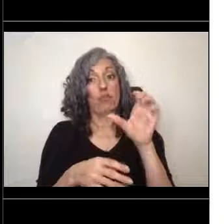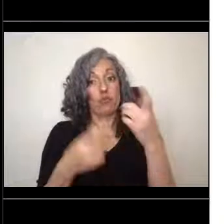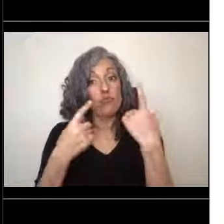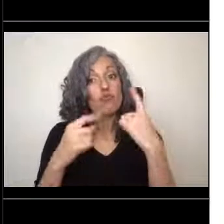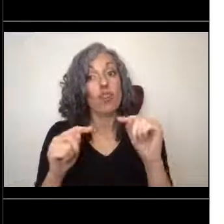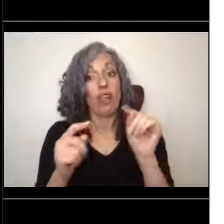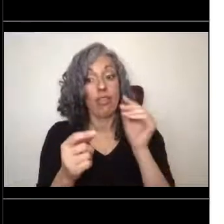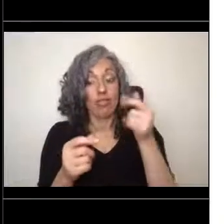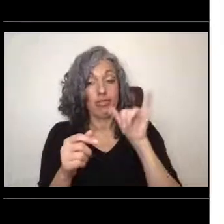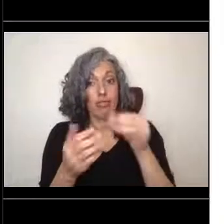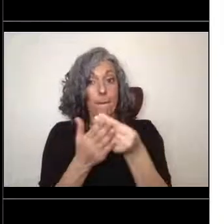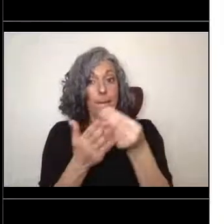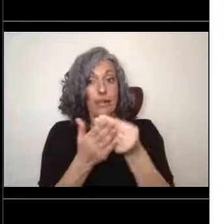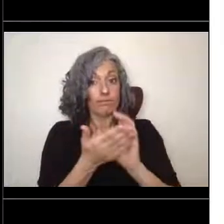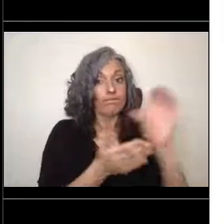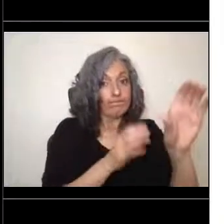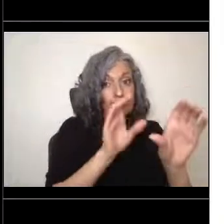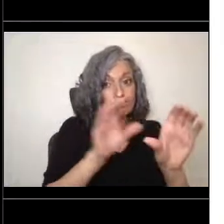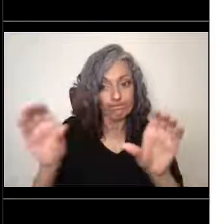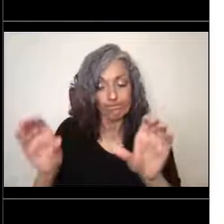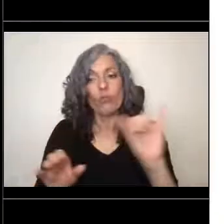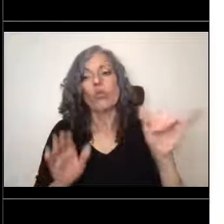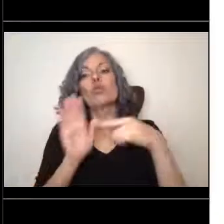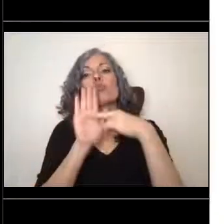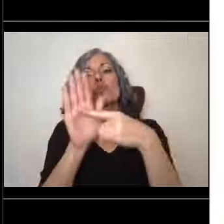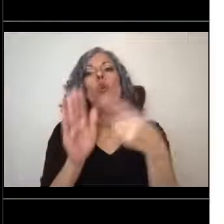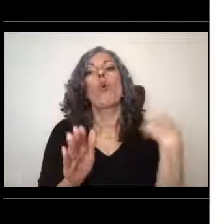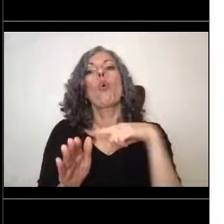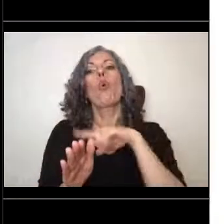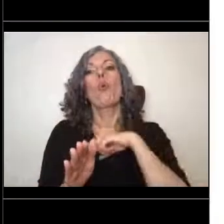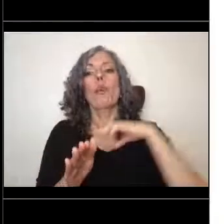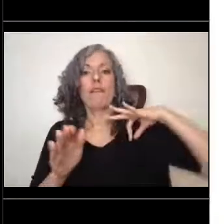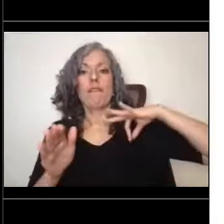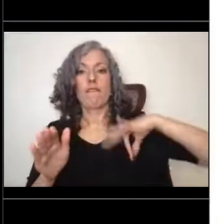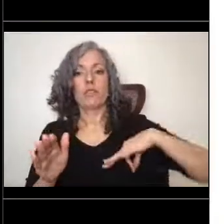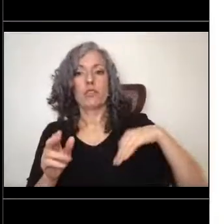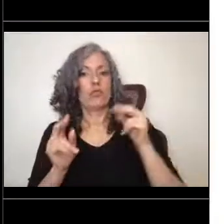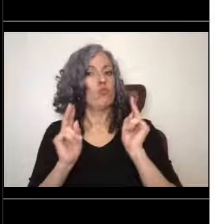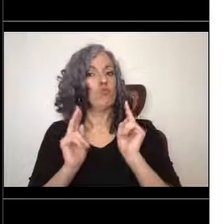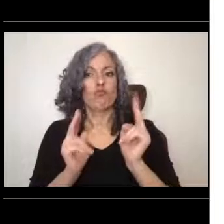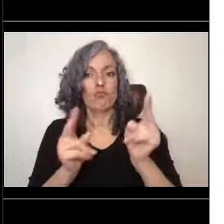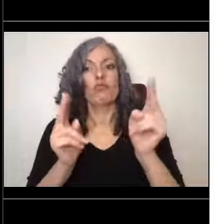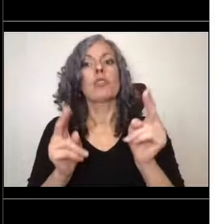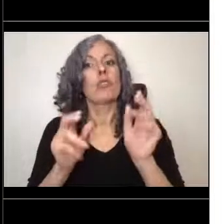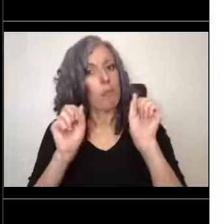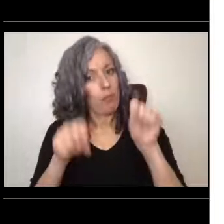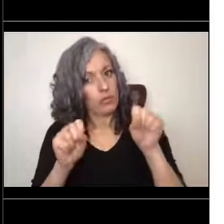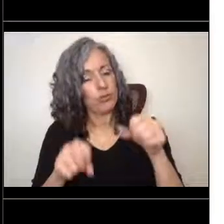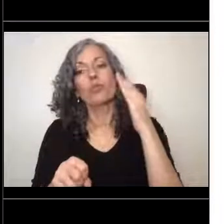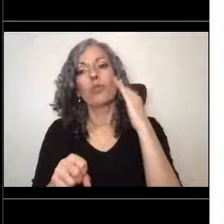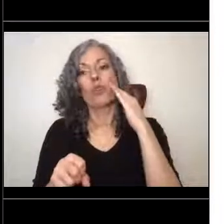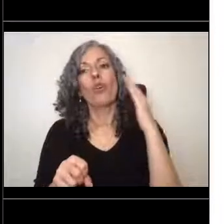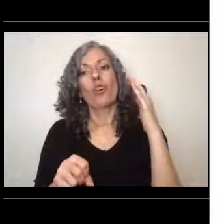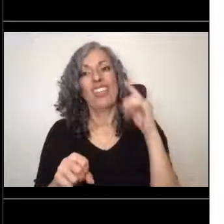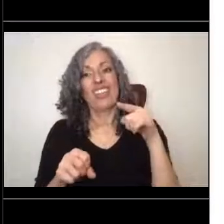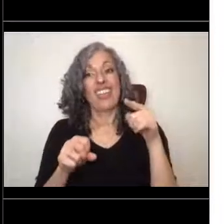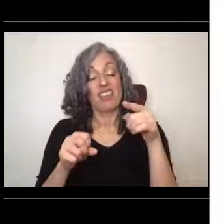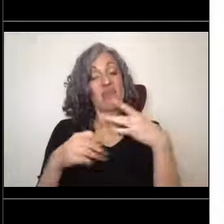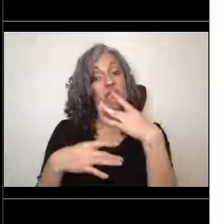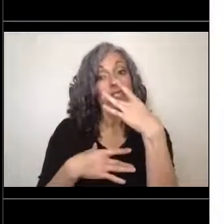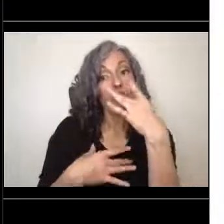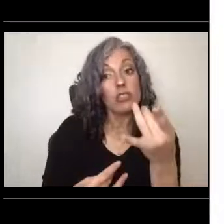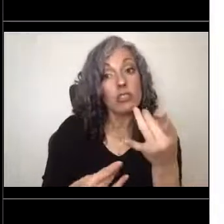those funds allocated, as well as to demonstrate that we're investing these funds as quickly as possible, because we do know that the commission has expressed interest, as well as